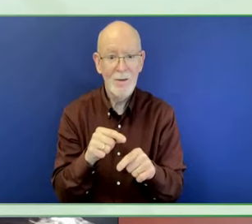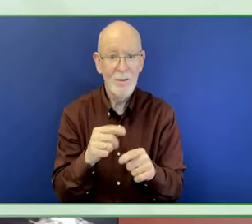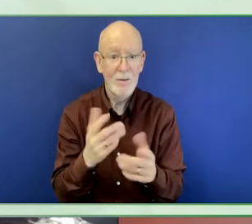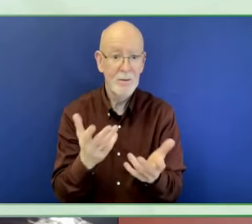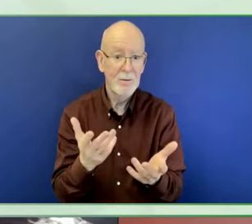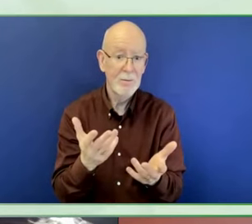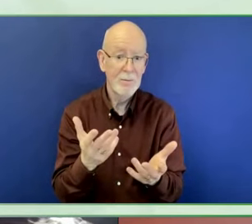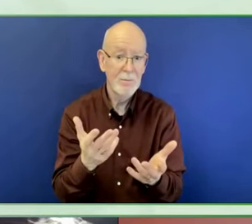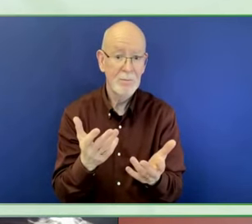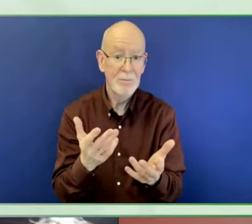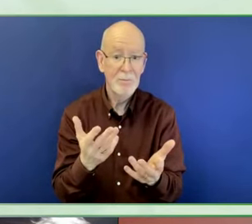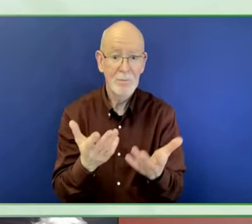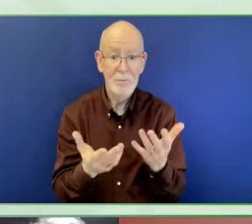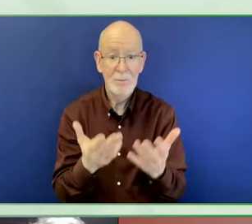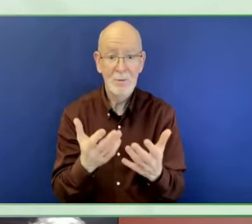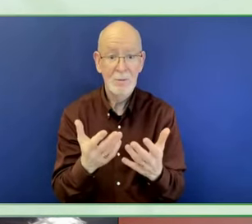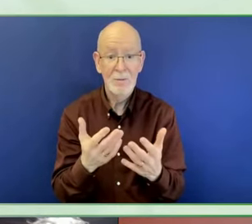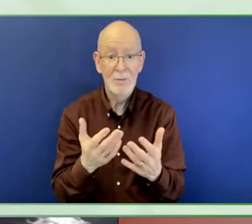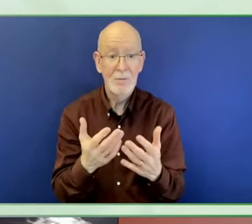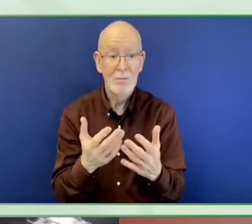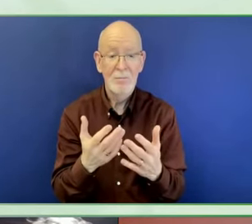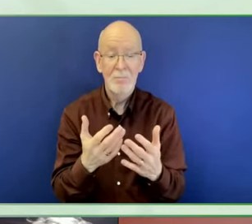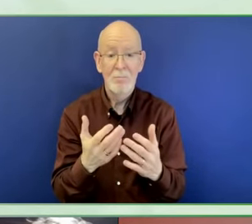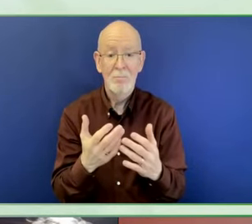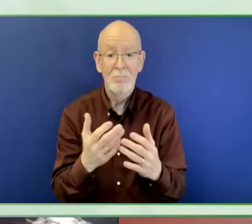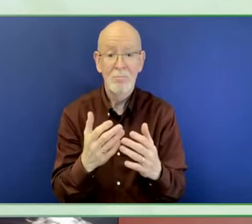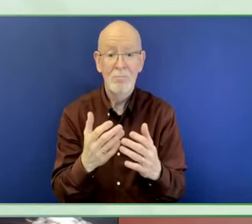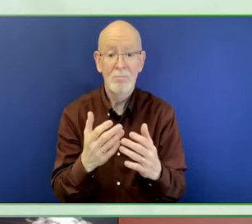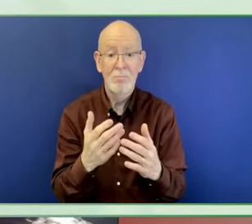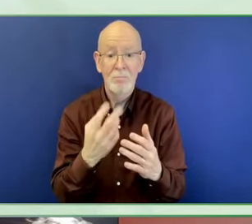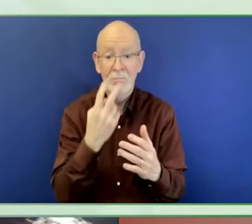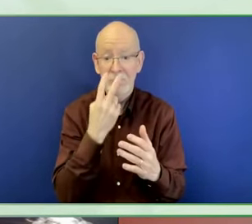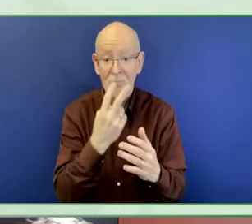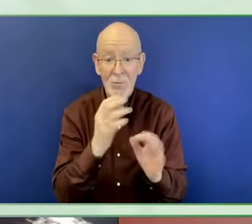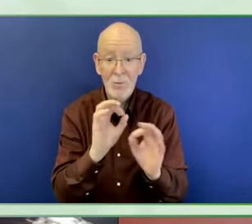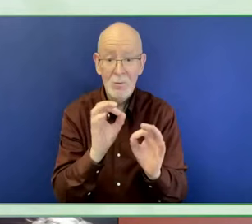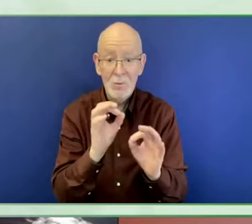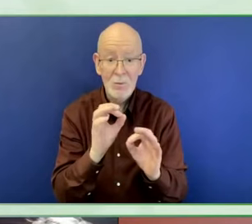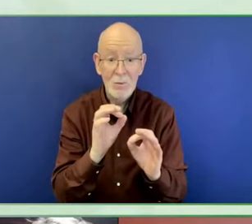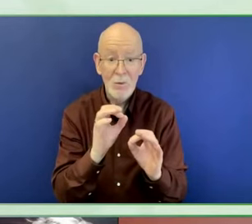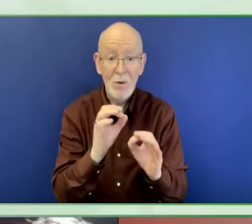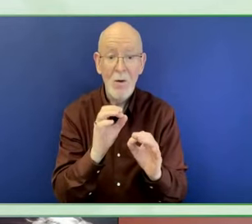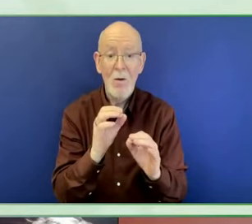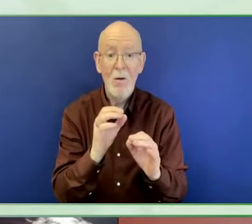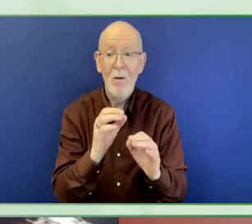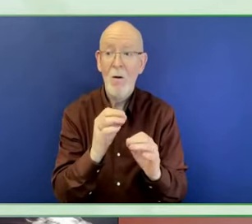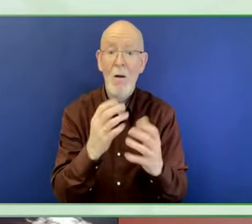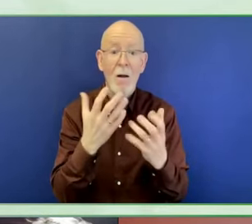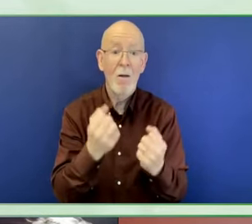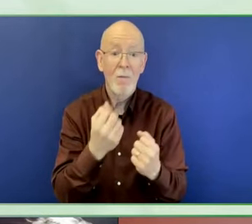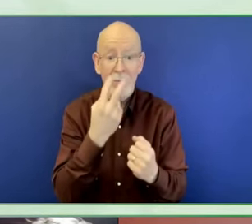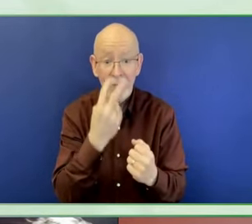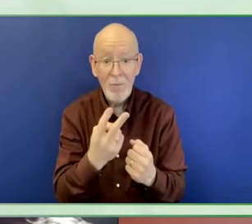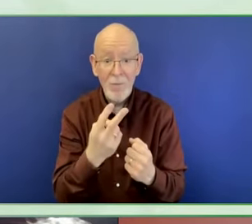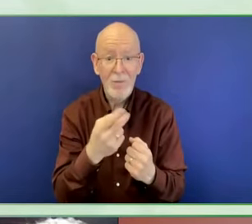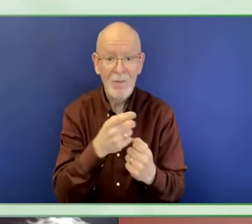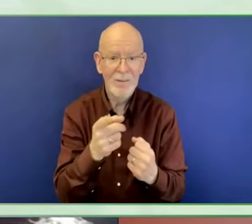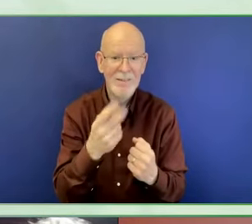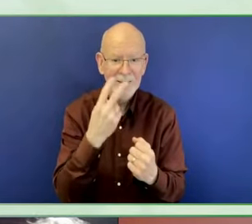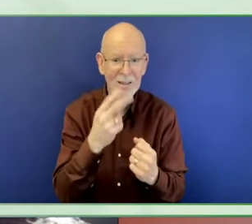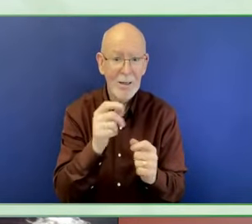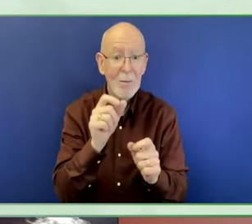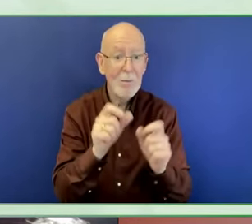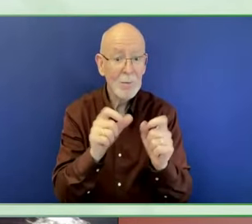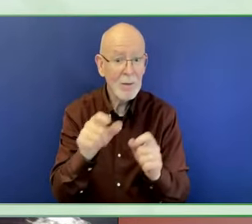at least in our personal experience, we've seen social media really inhibit or not display disabled